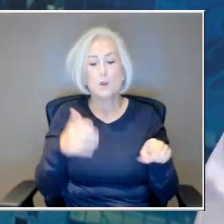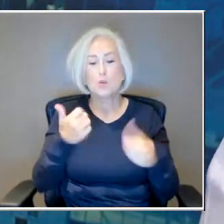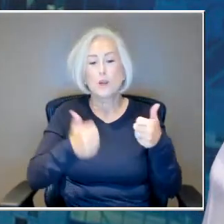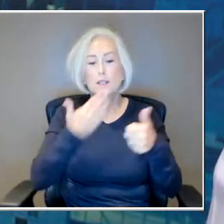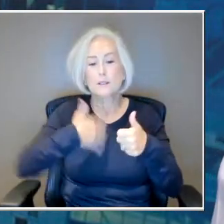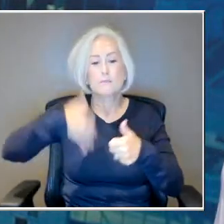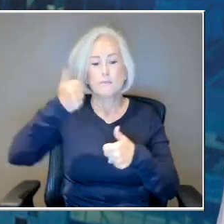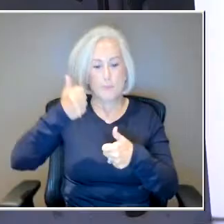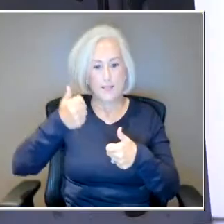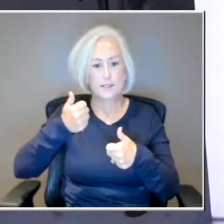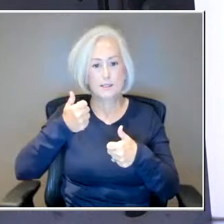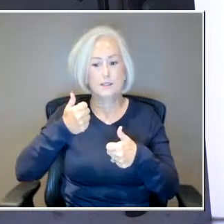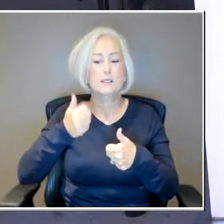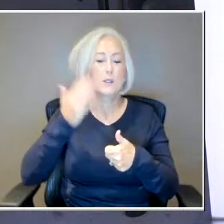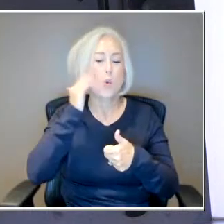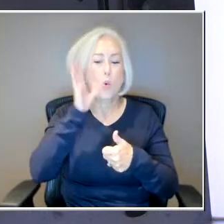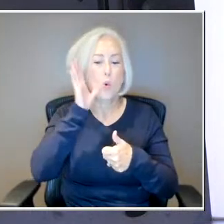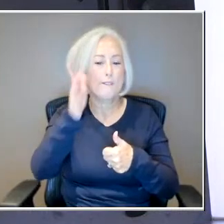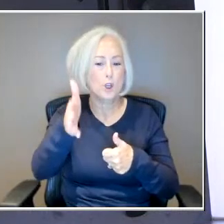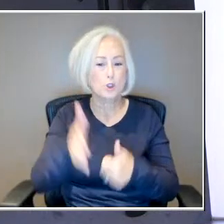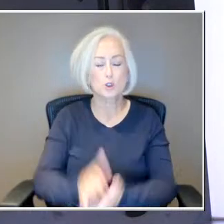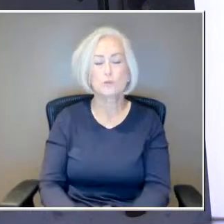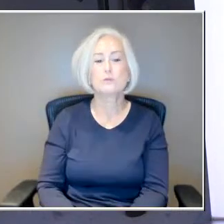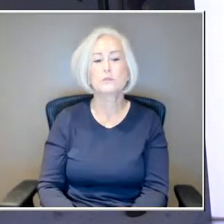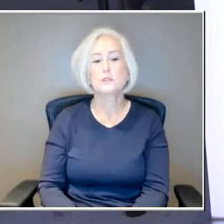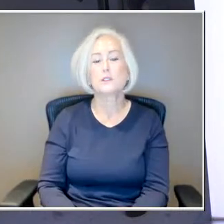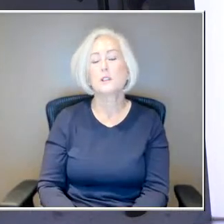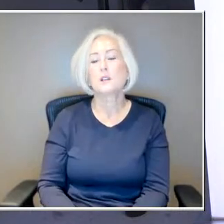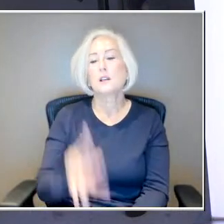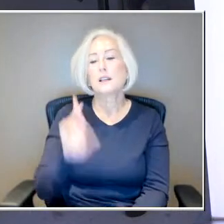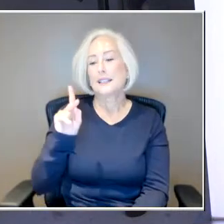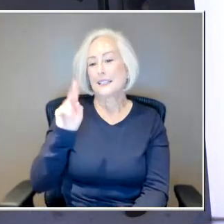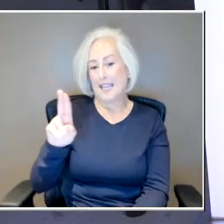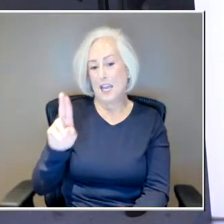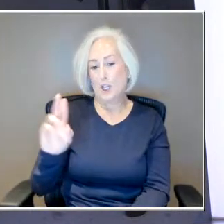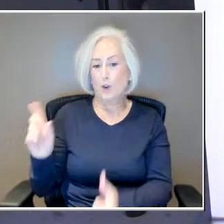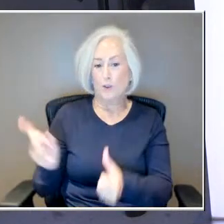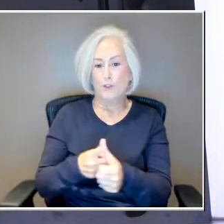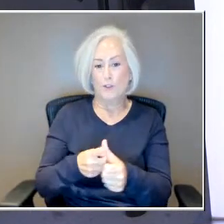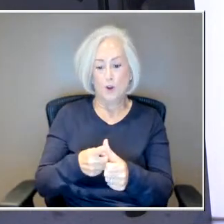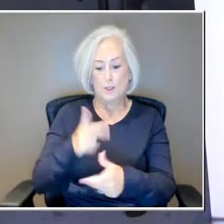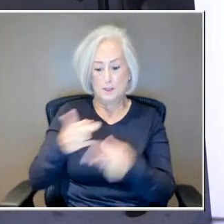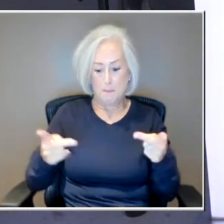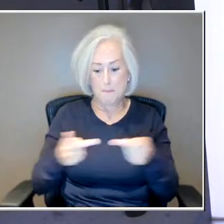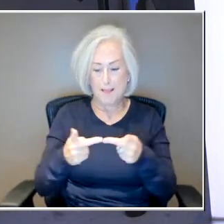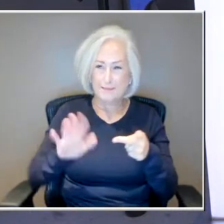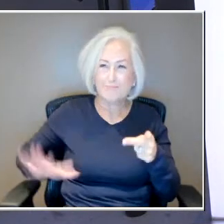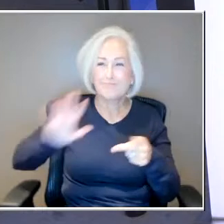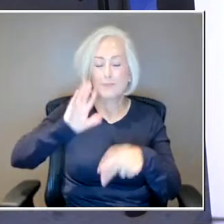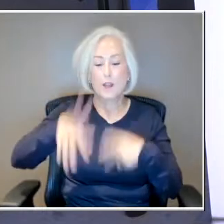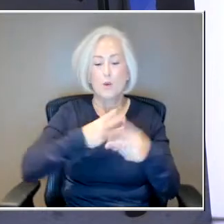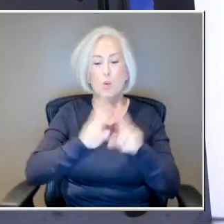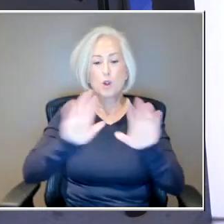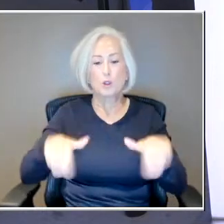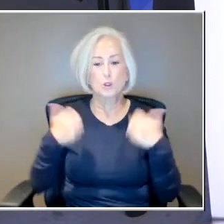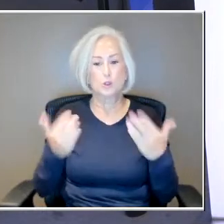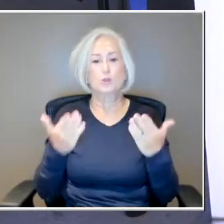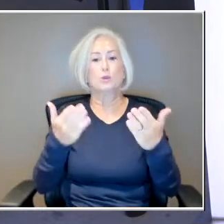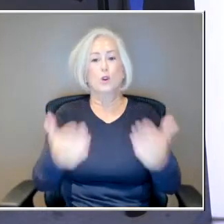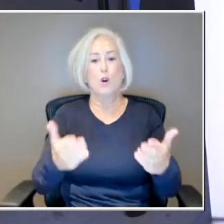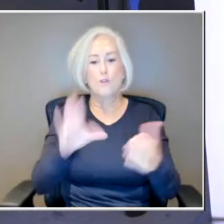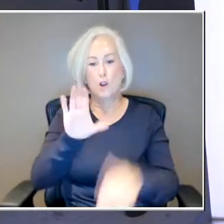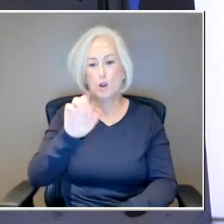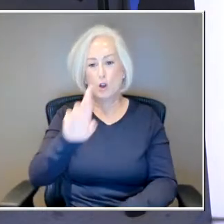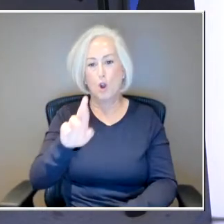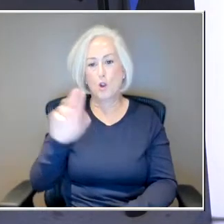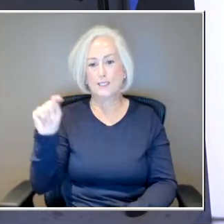transplant in the future. And the University of Kansas Health System, one of the first sites in the world to offer CAR T immunotherapy. What was the